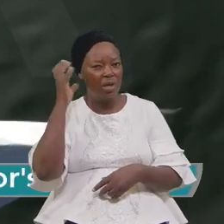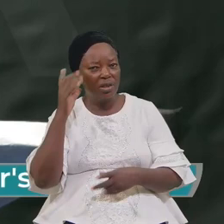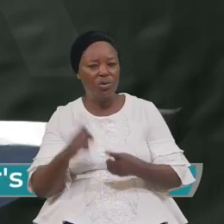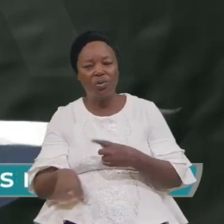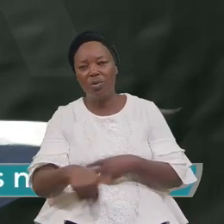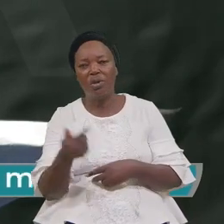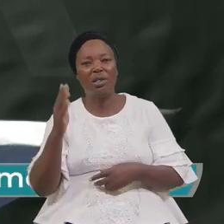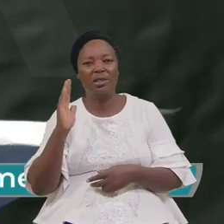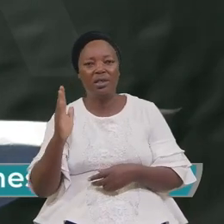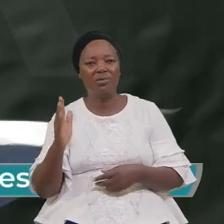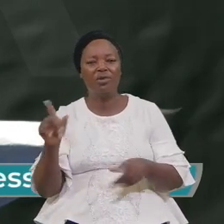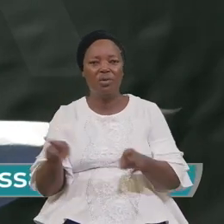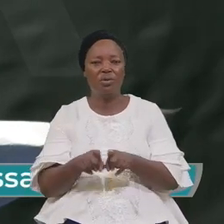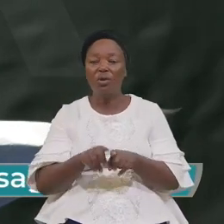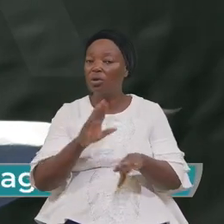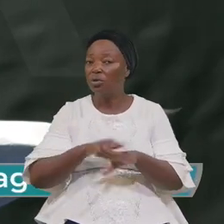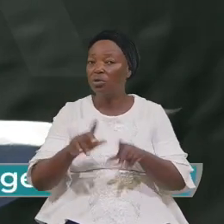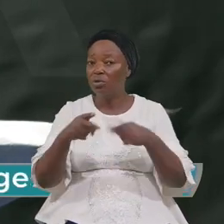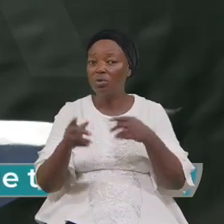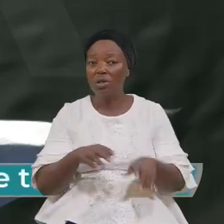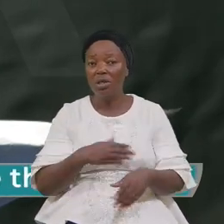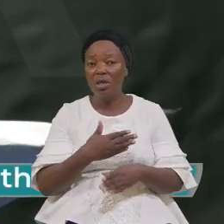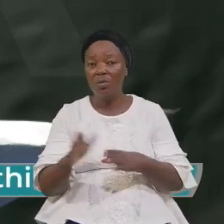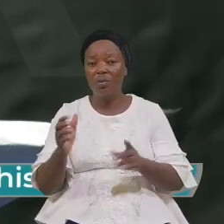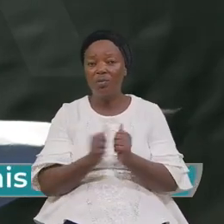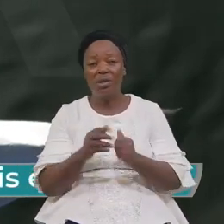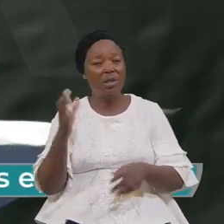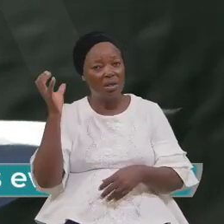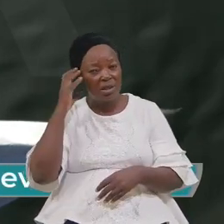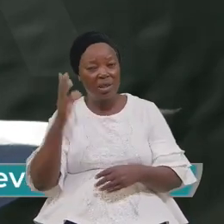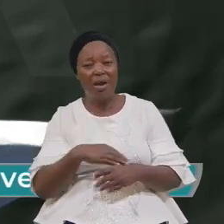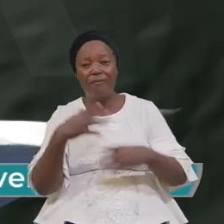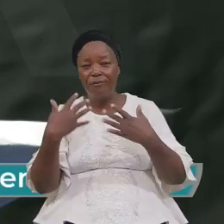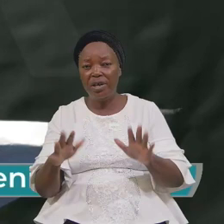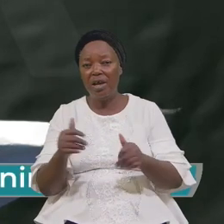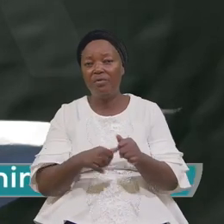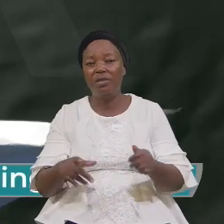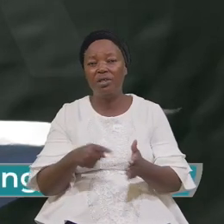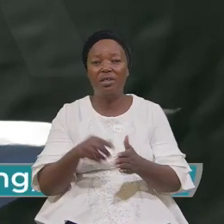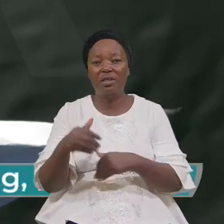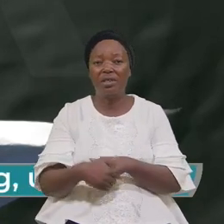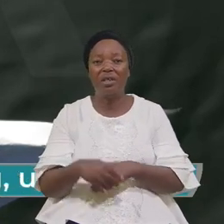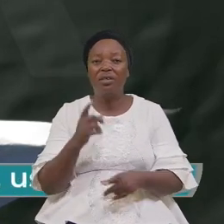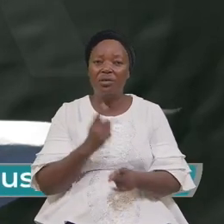Don't go away. You wait behind to participate in the testimony section,